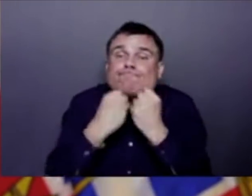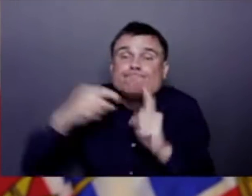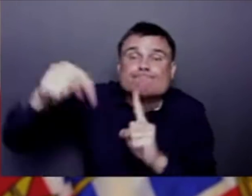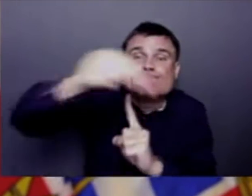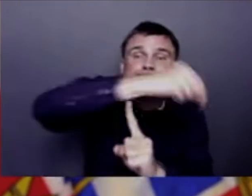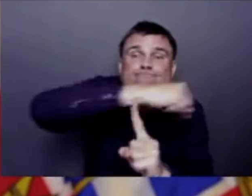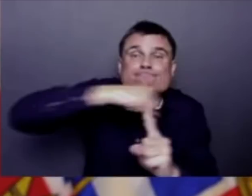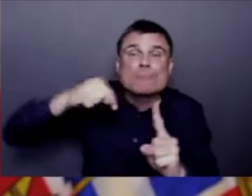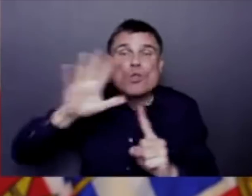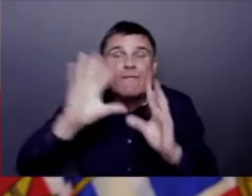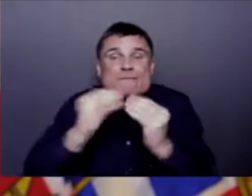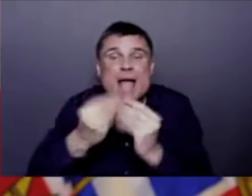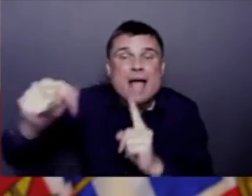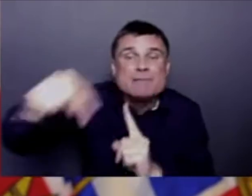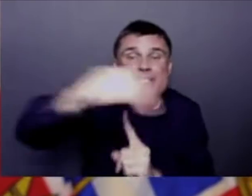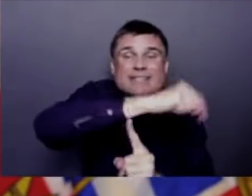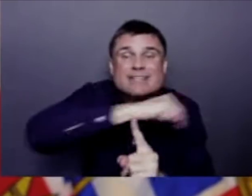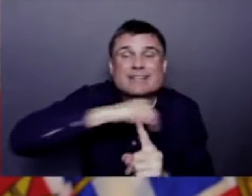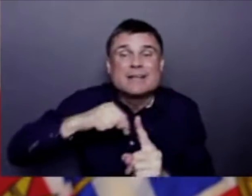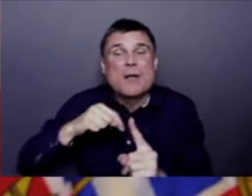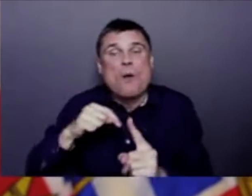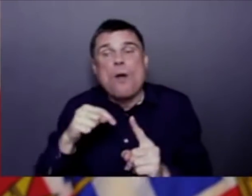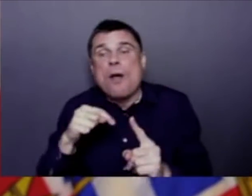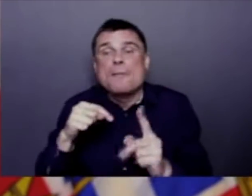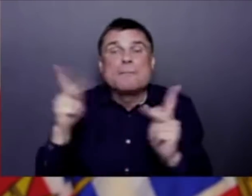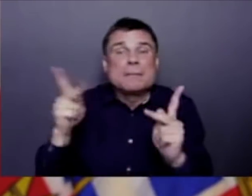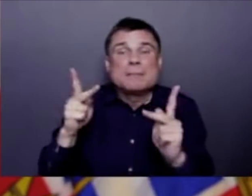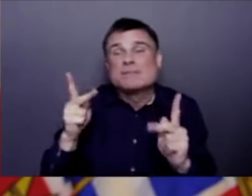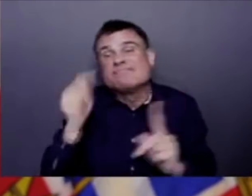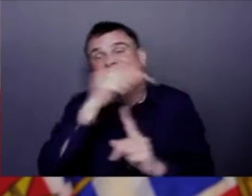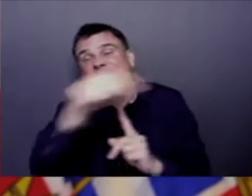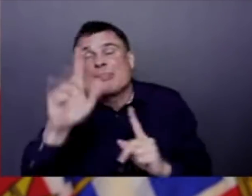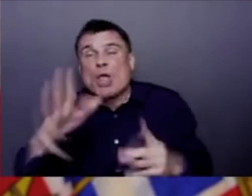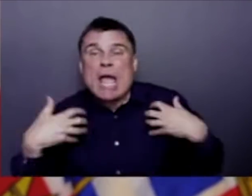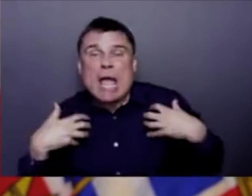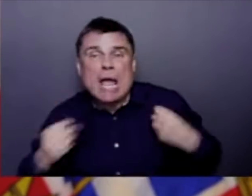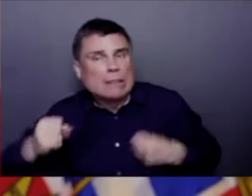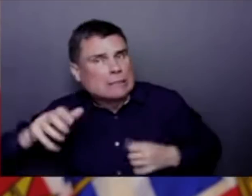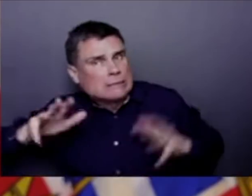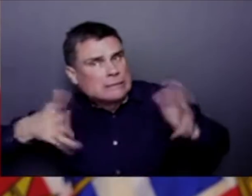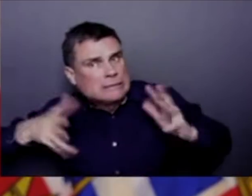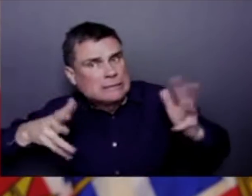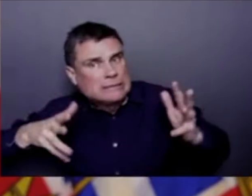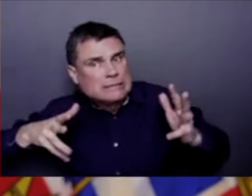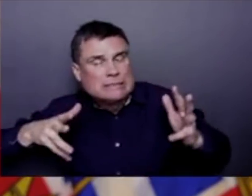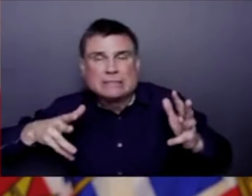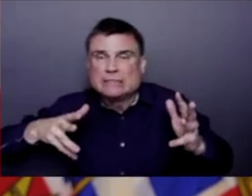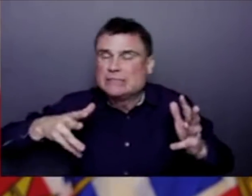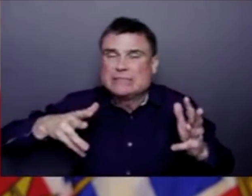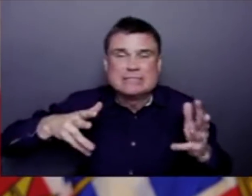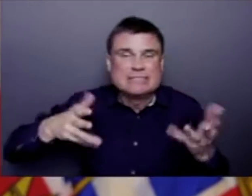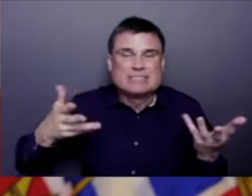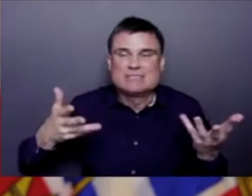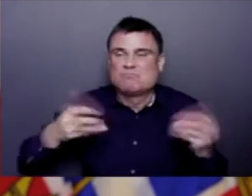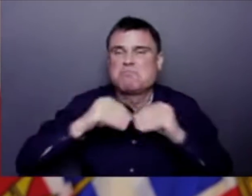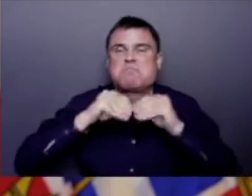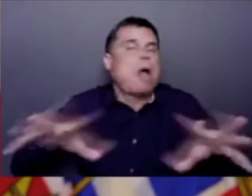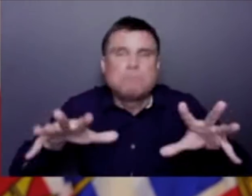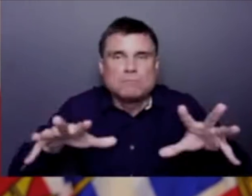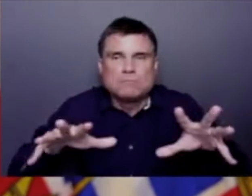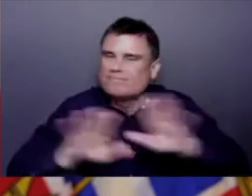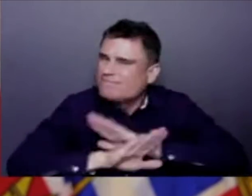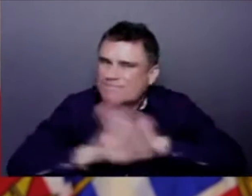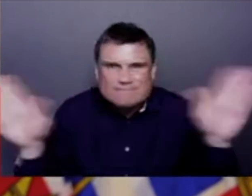care about most and ensures that the incoming months and weeks will be better, brighter, and